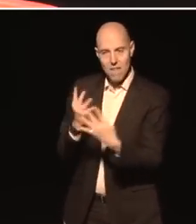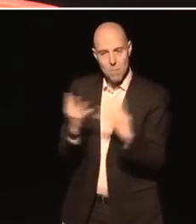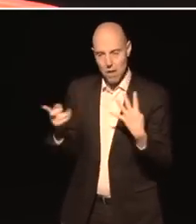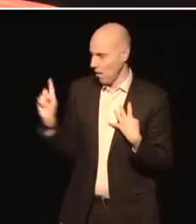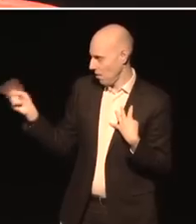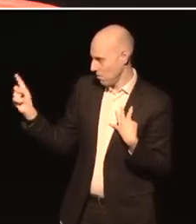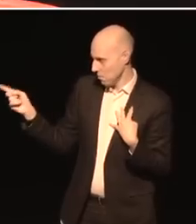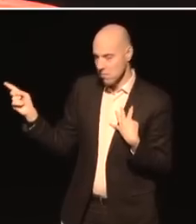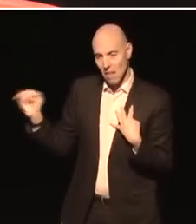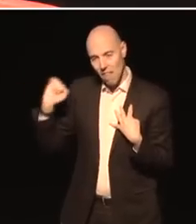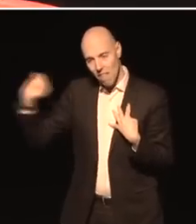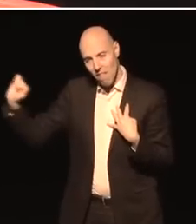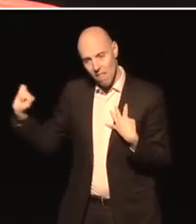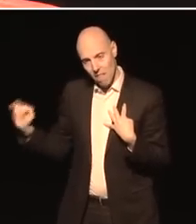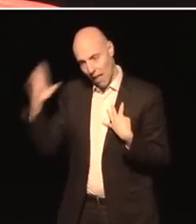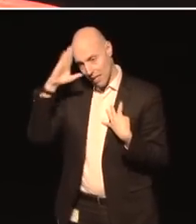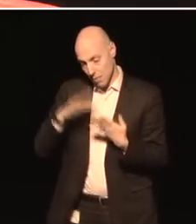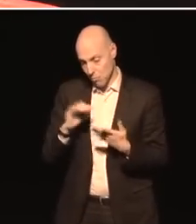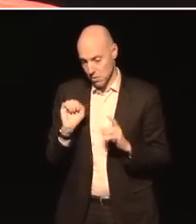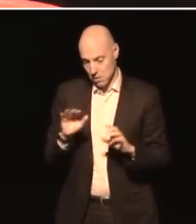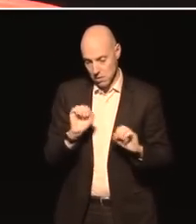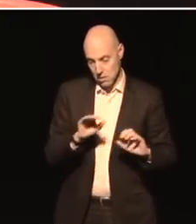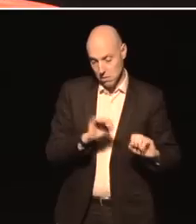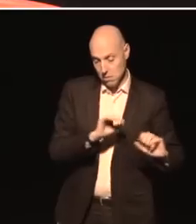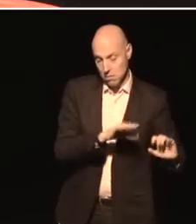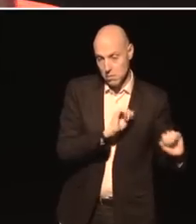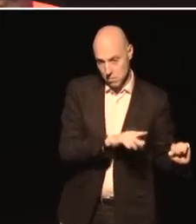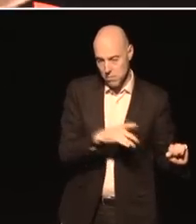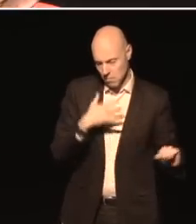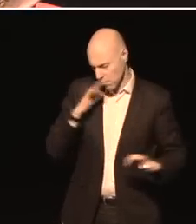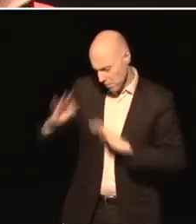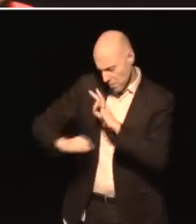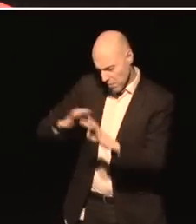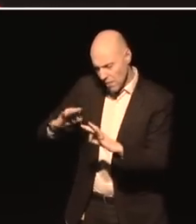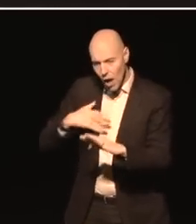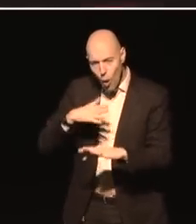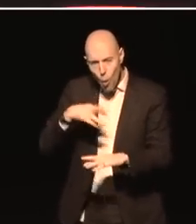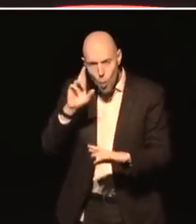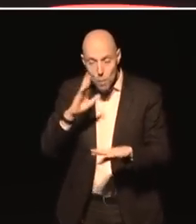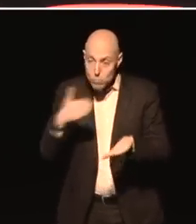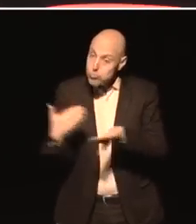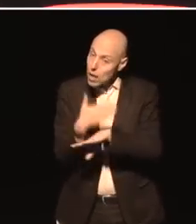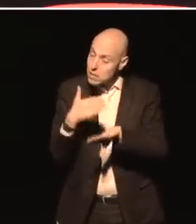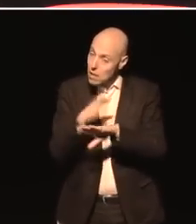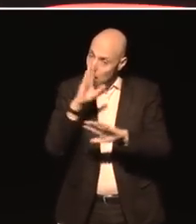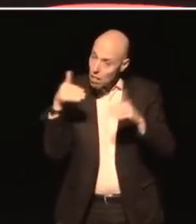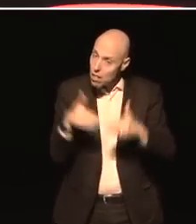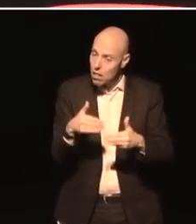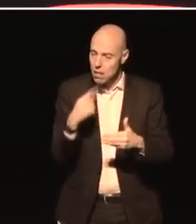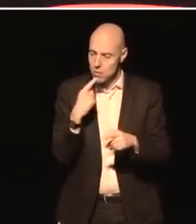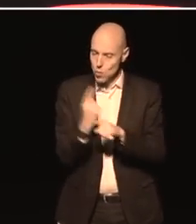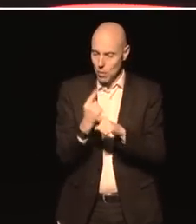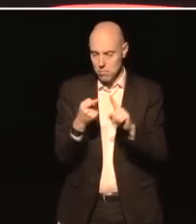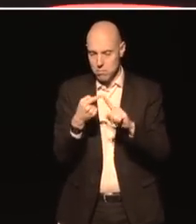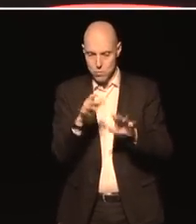who are going to share their own experiences in this area, and what I hope will be a focused and quite practical discussion on choices and